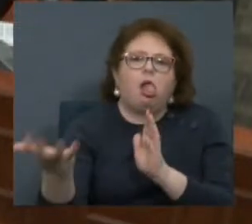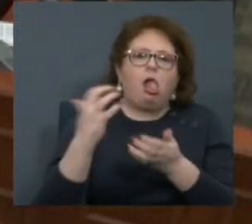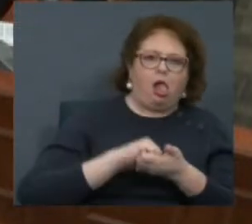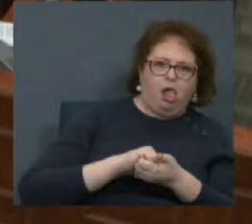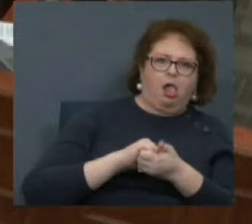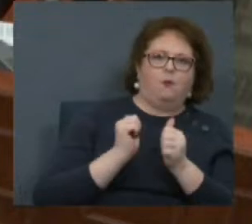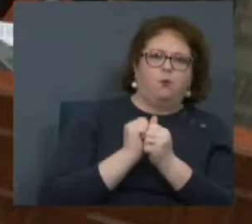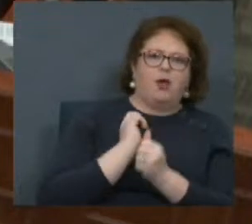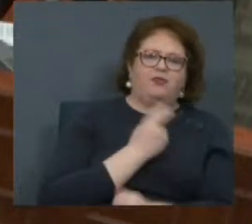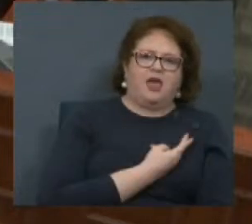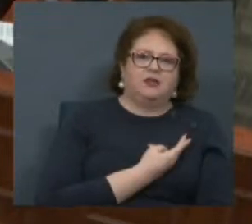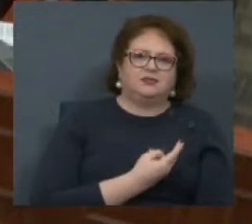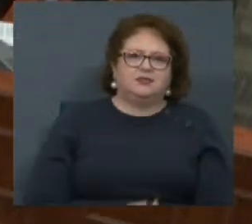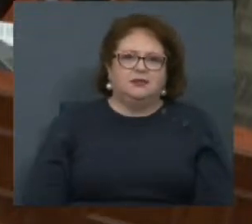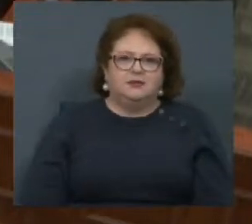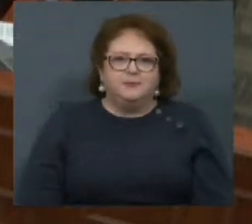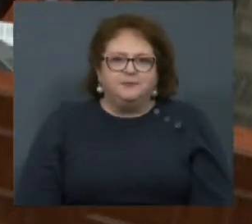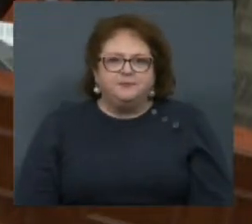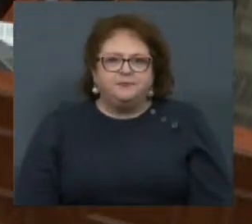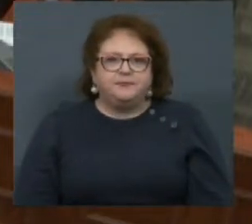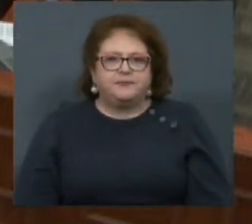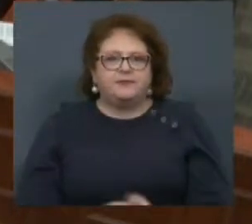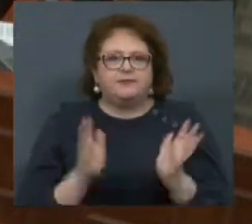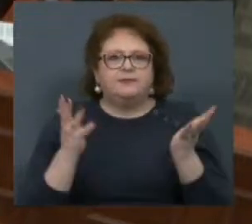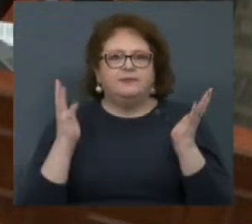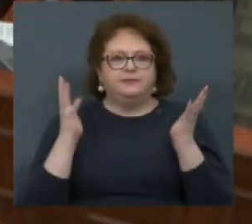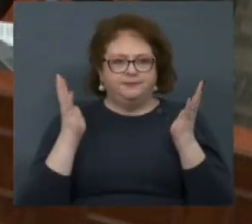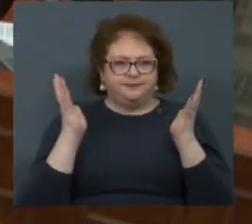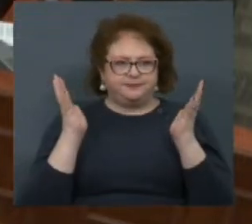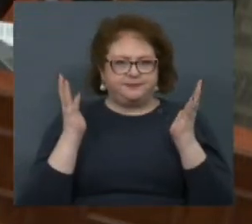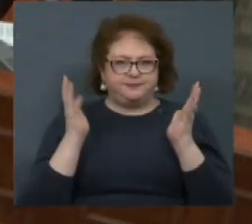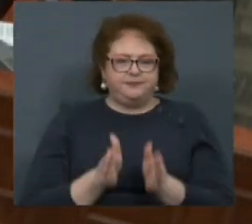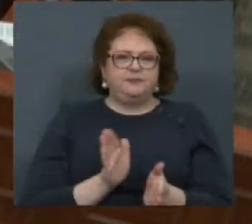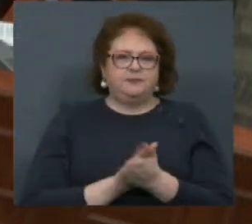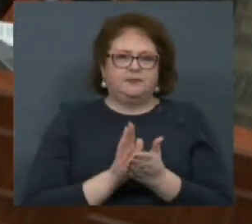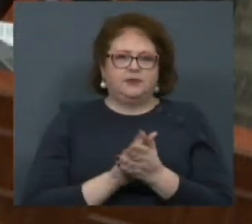So what's what tomorrow?